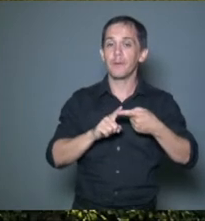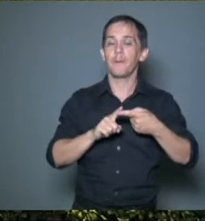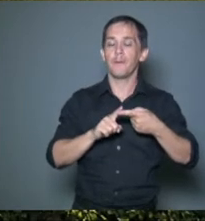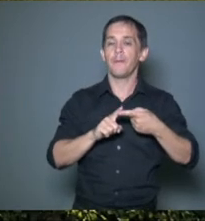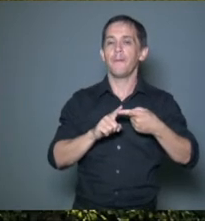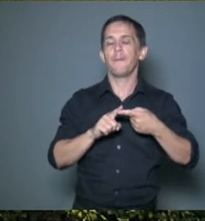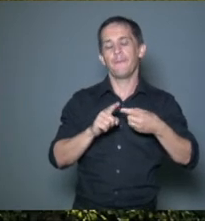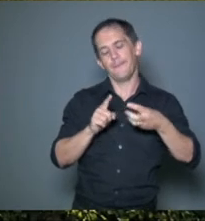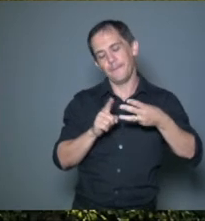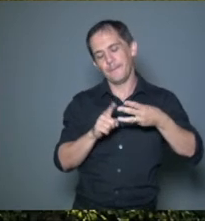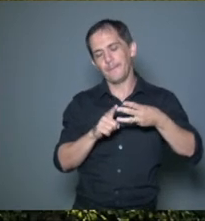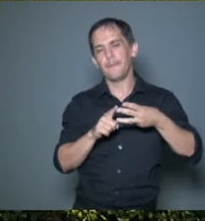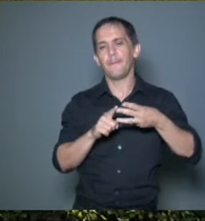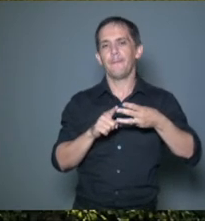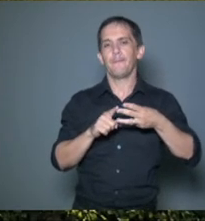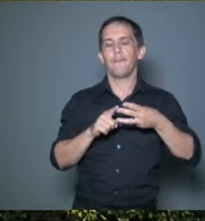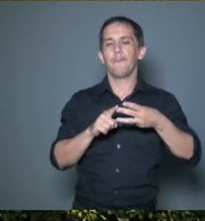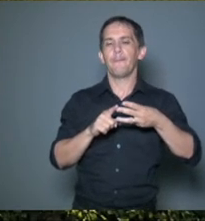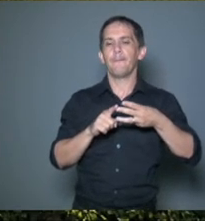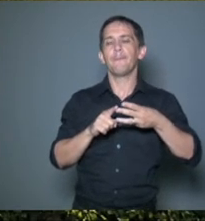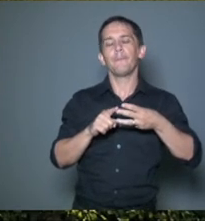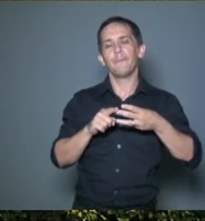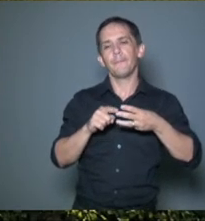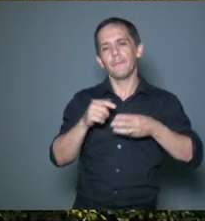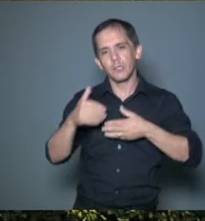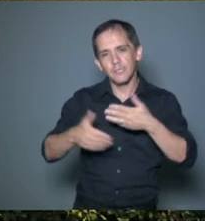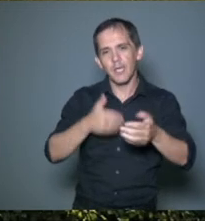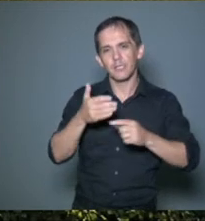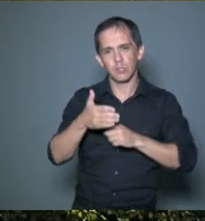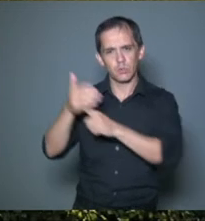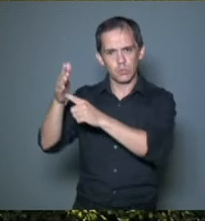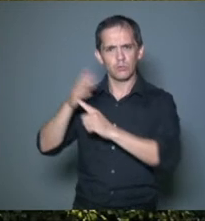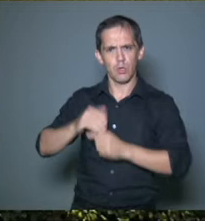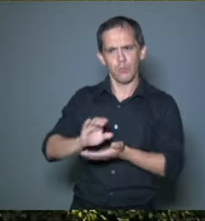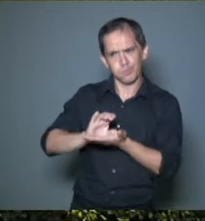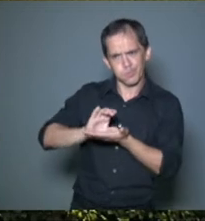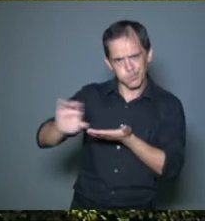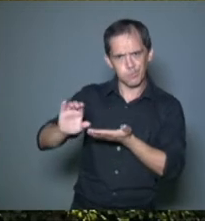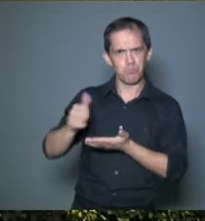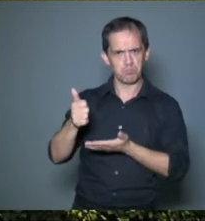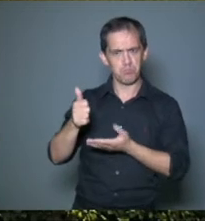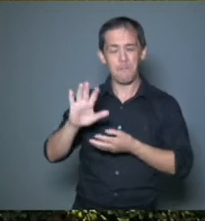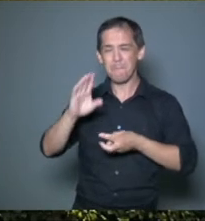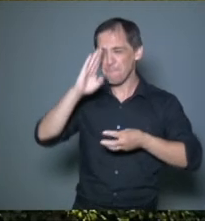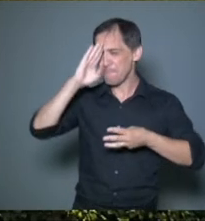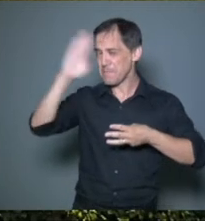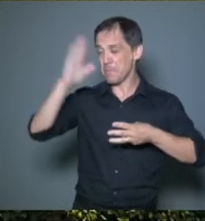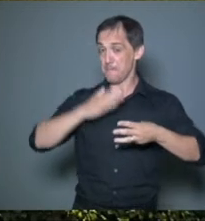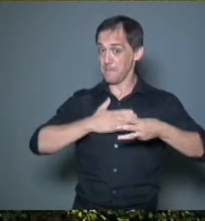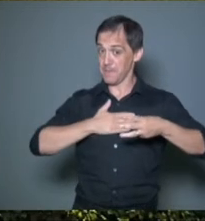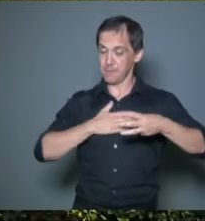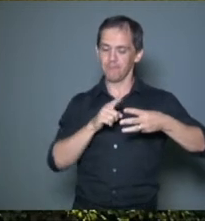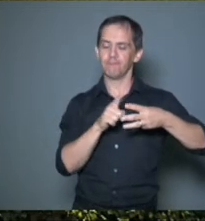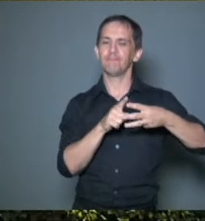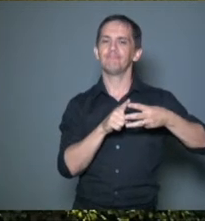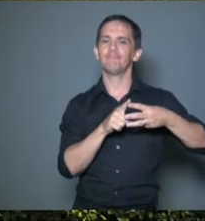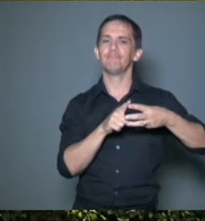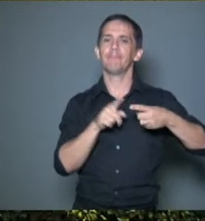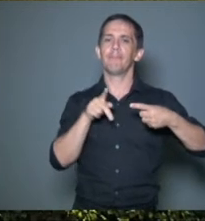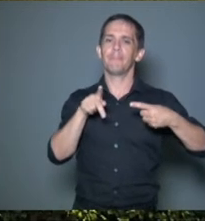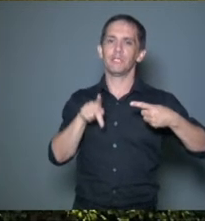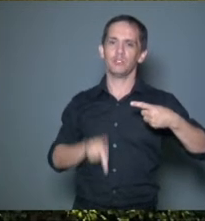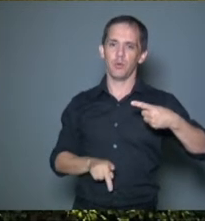technologies, we are investing a lot and improving a lot, but on the pillar people, That's the most important one. When